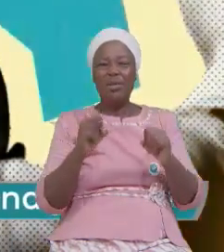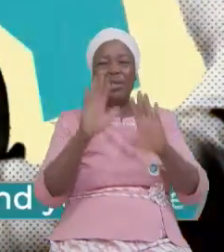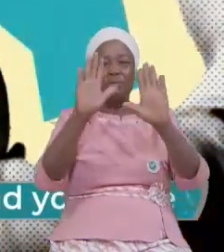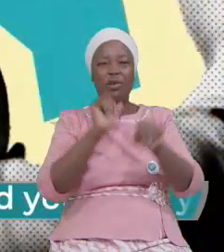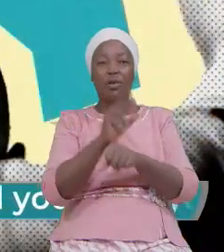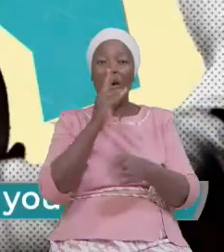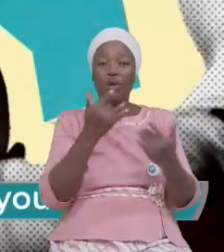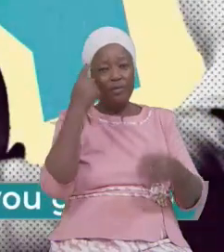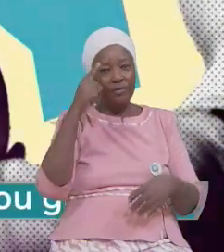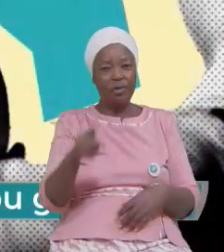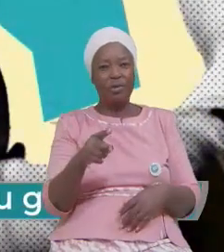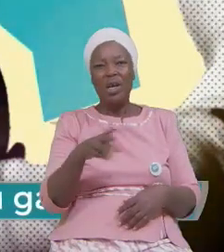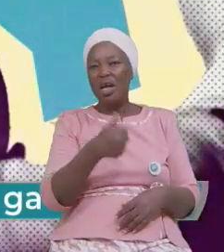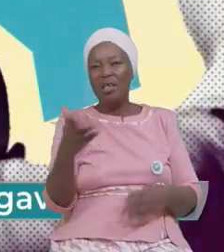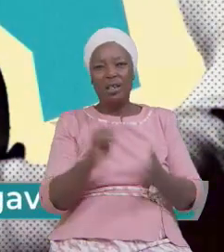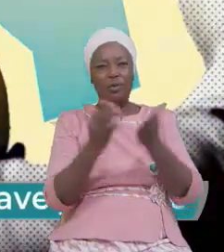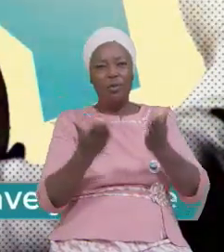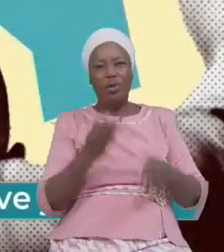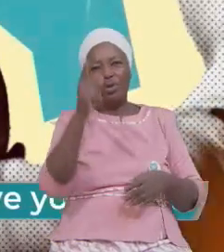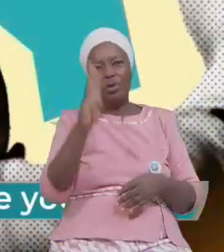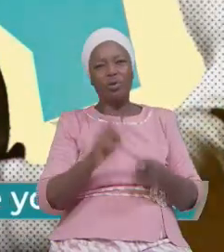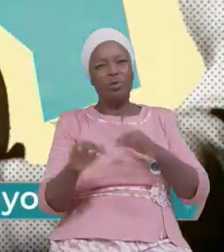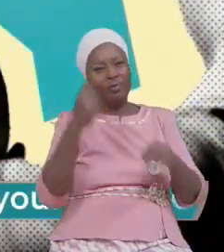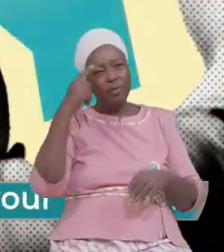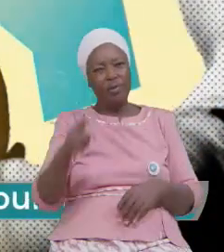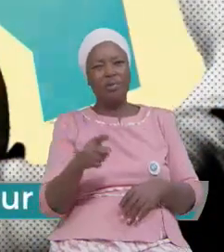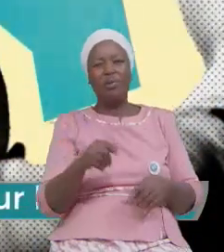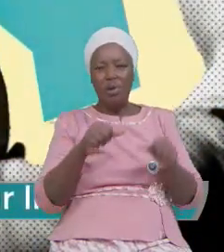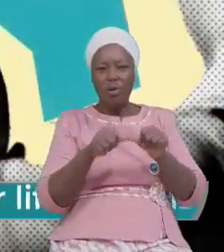Whatever you want God to do for you, keep praying.